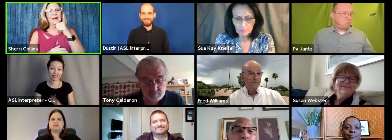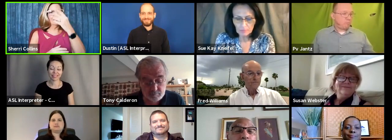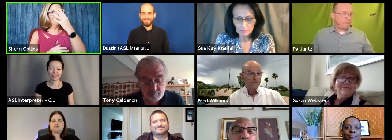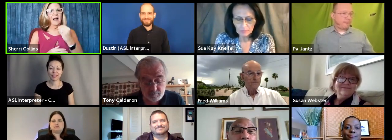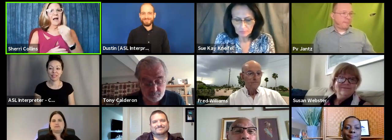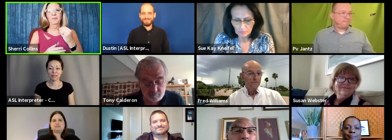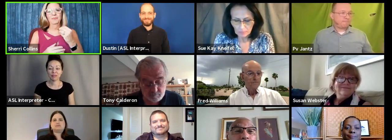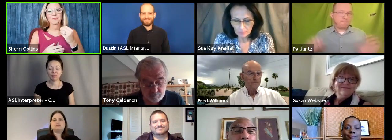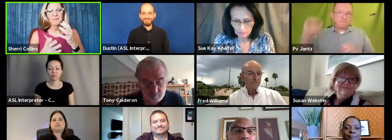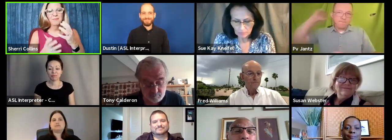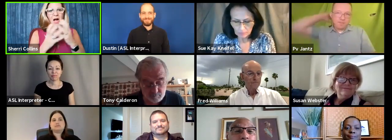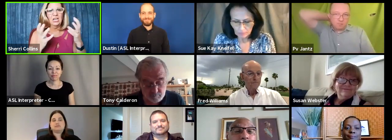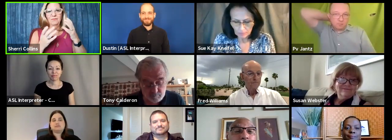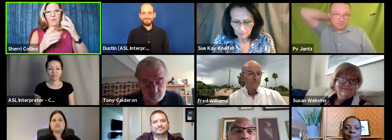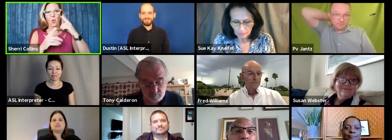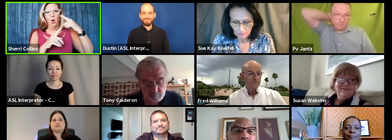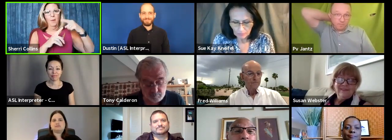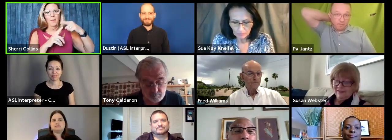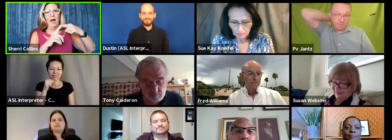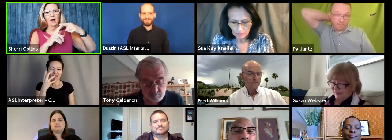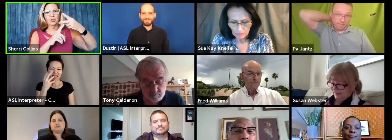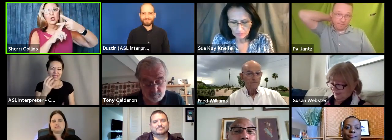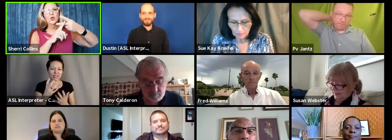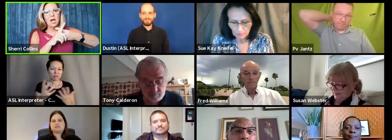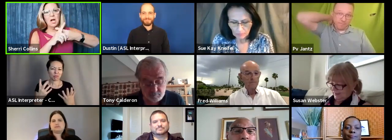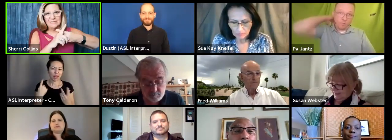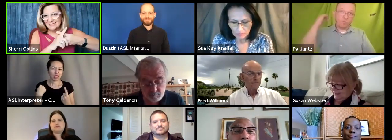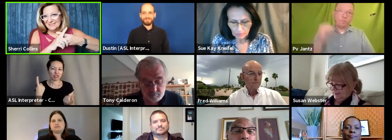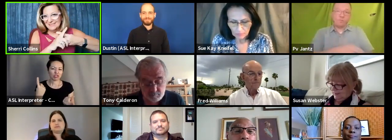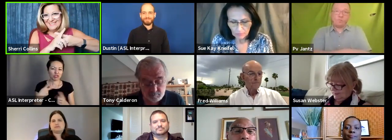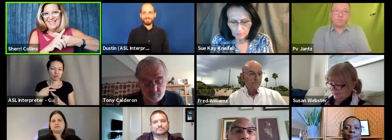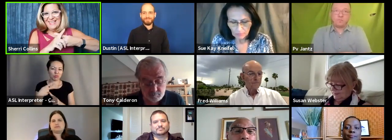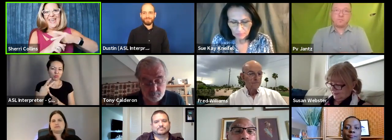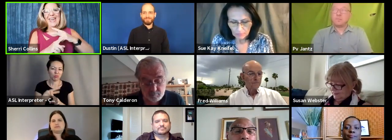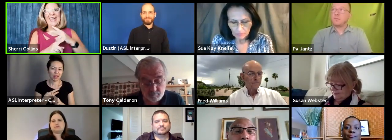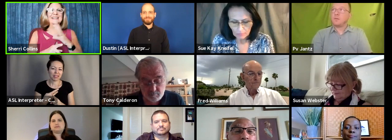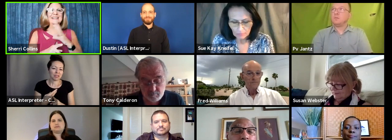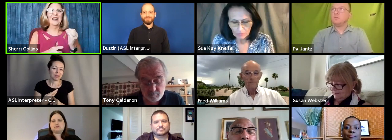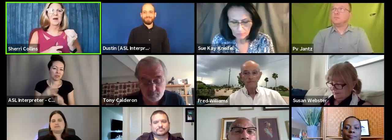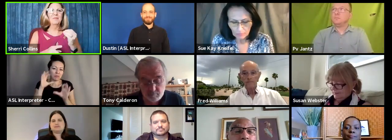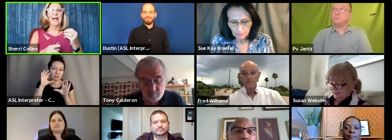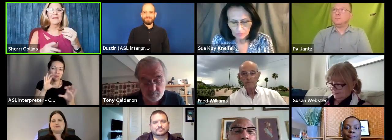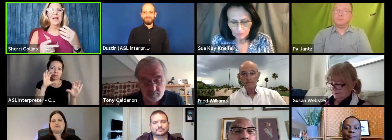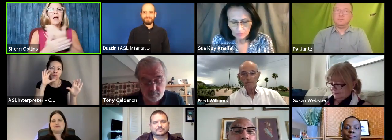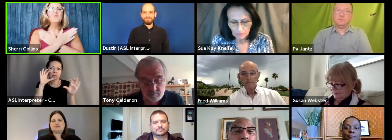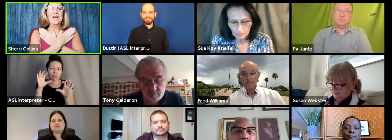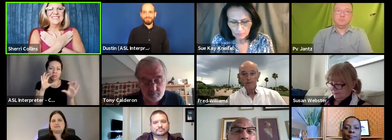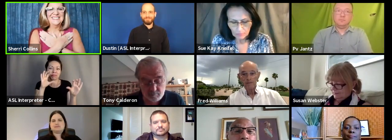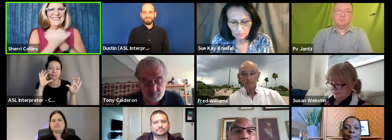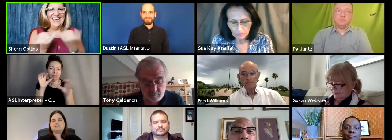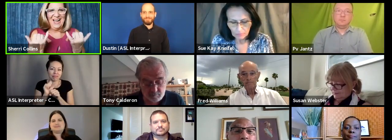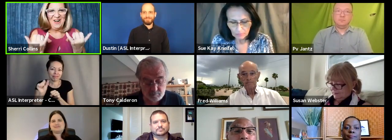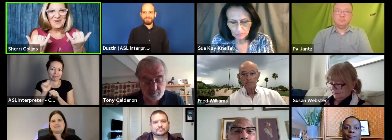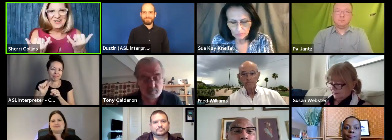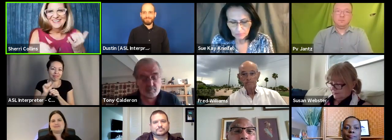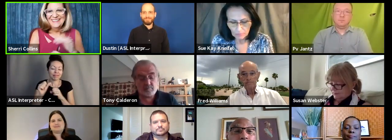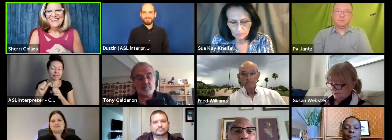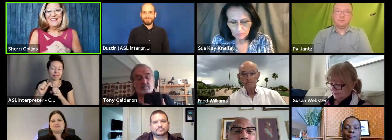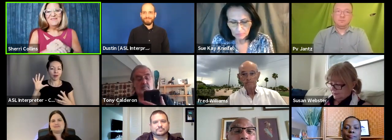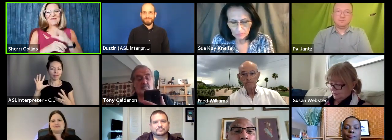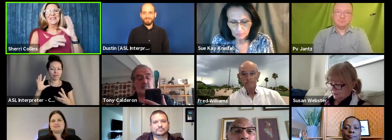I've not slept much for about 2 months. And I'm rested